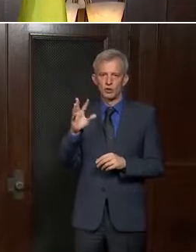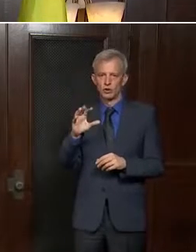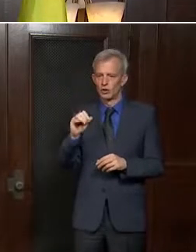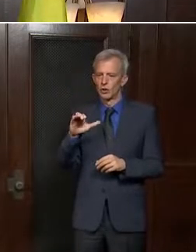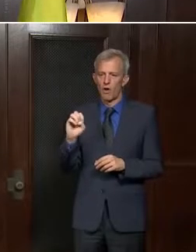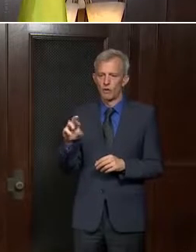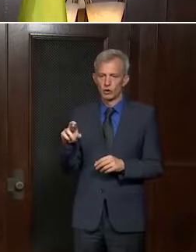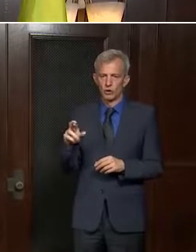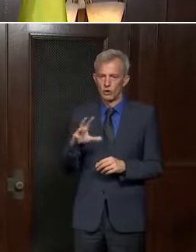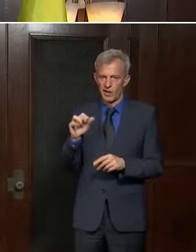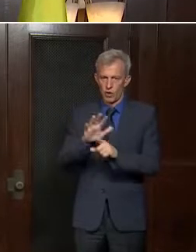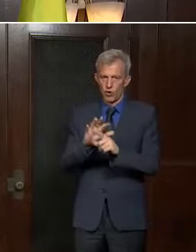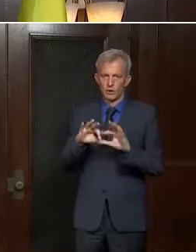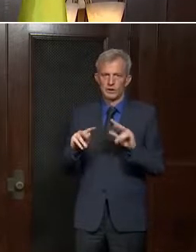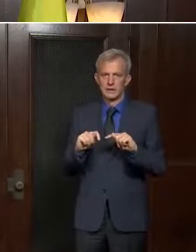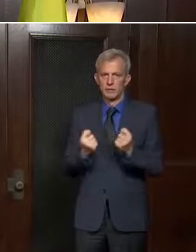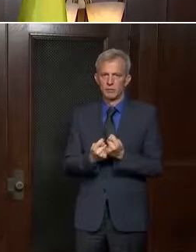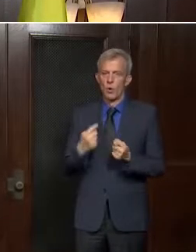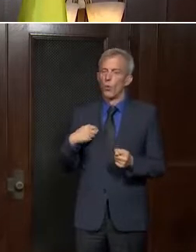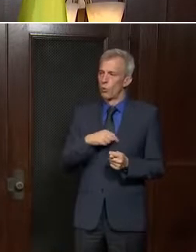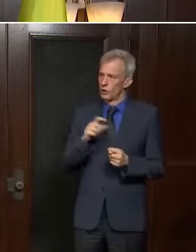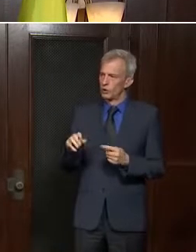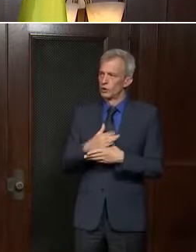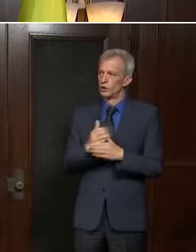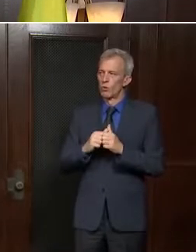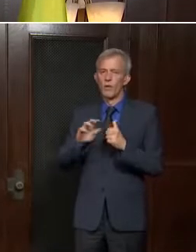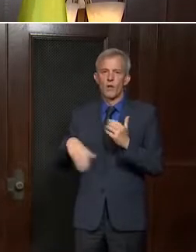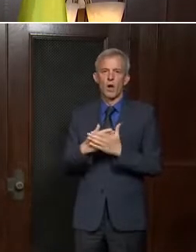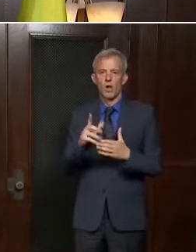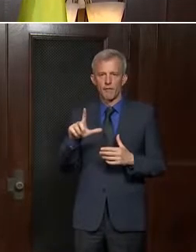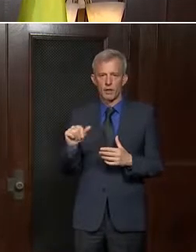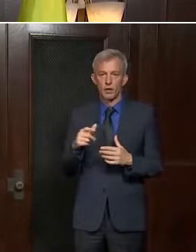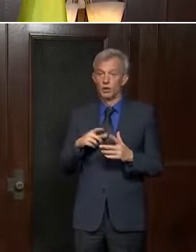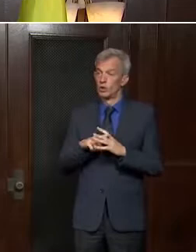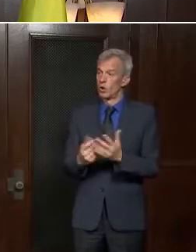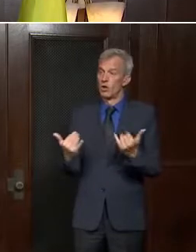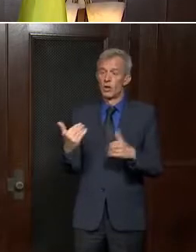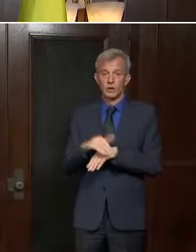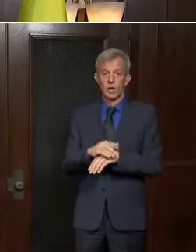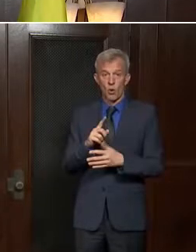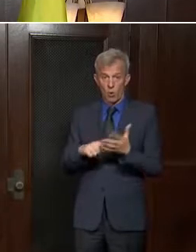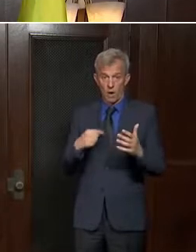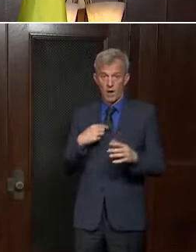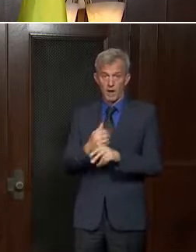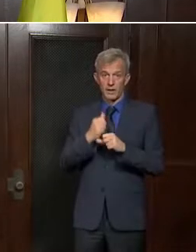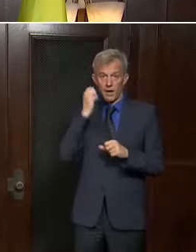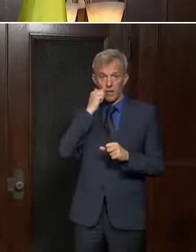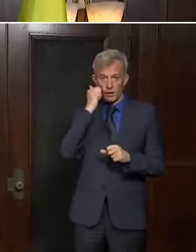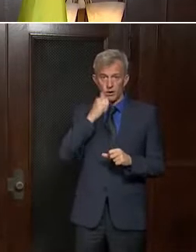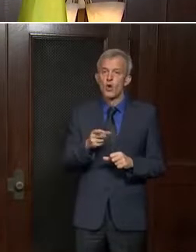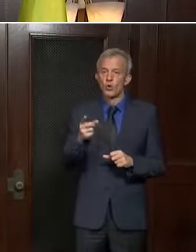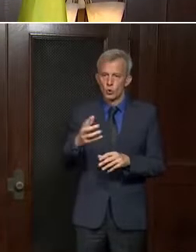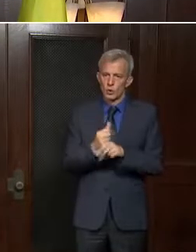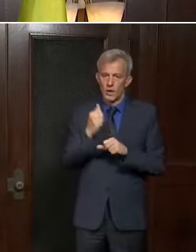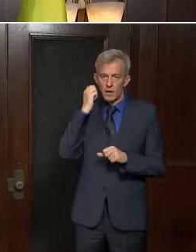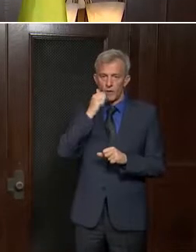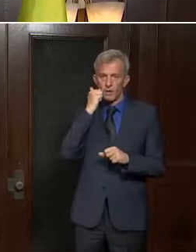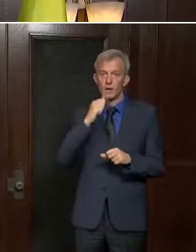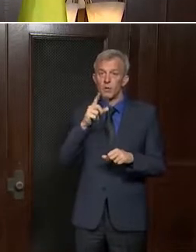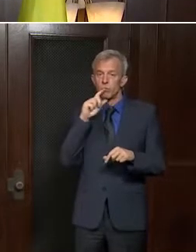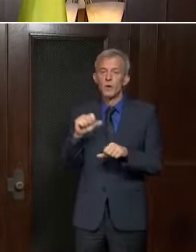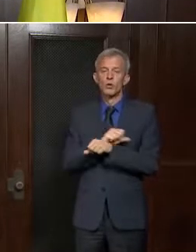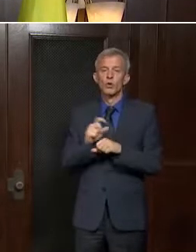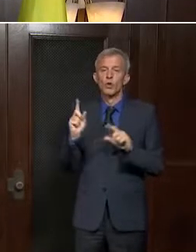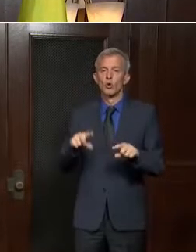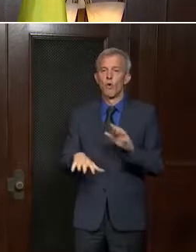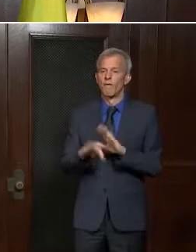should be sharing this with all of LA. So starting tonight, what I get every day, you'll get every single day. In fact, you can go and find